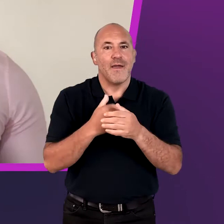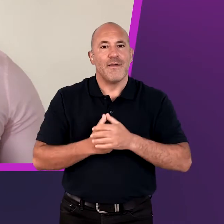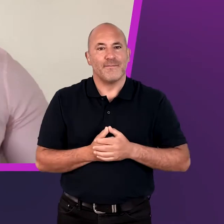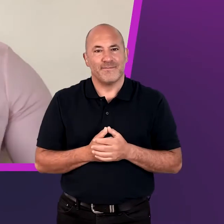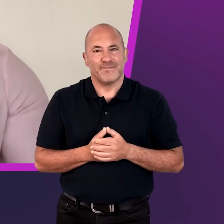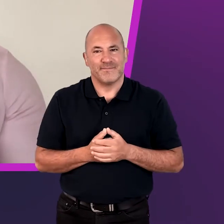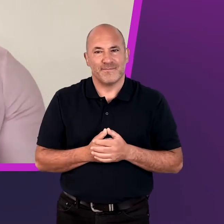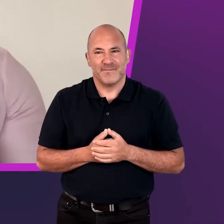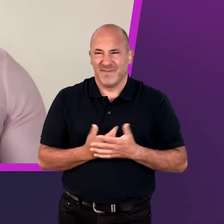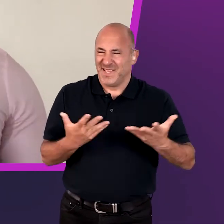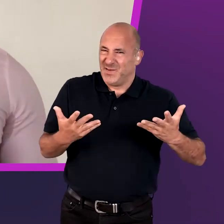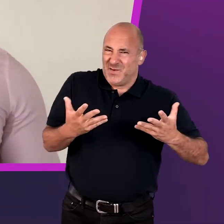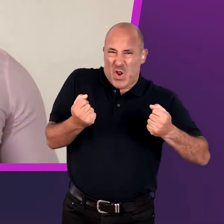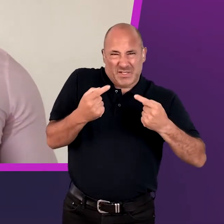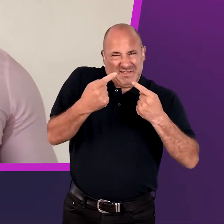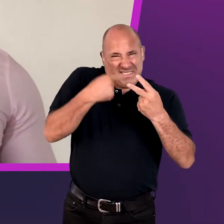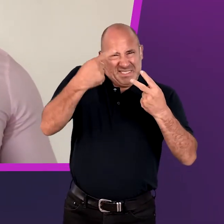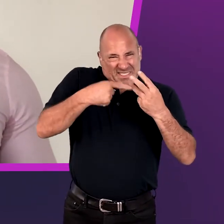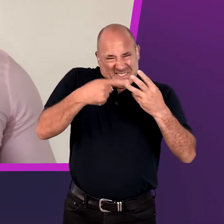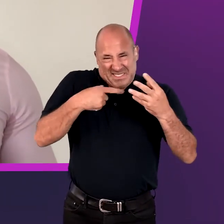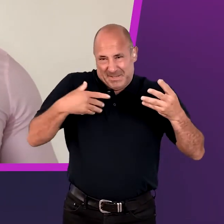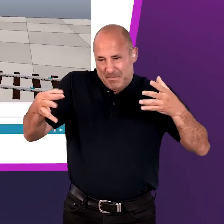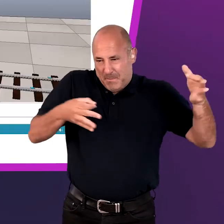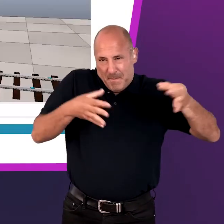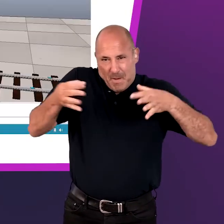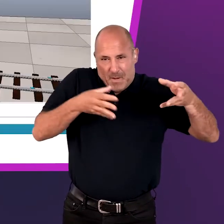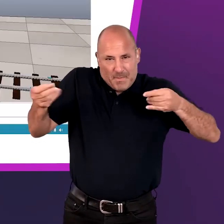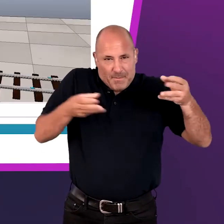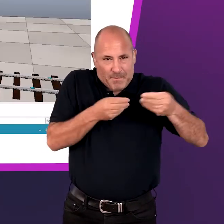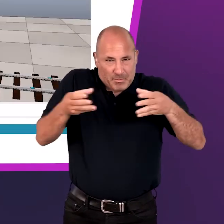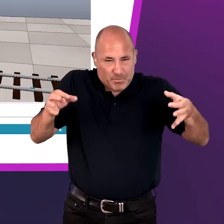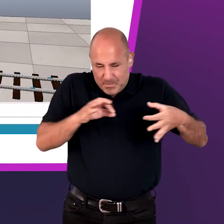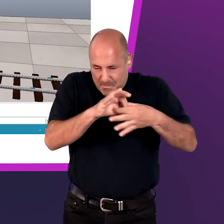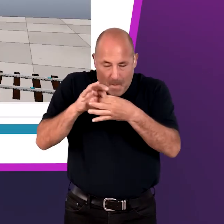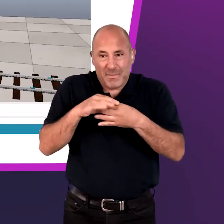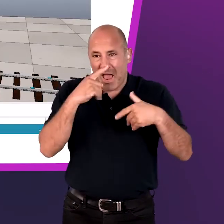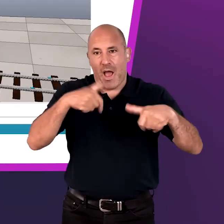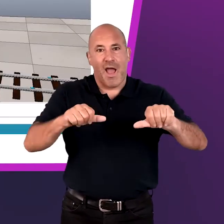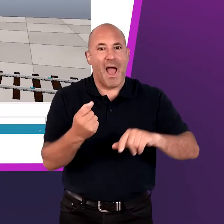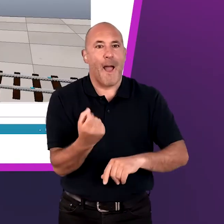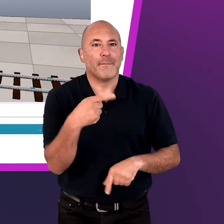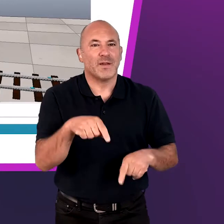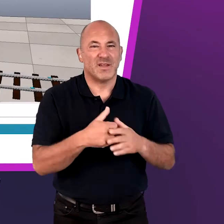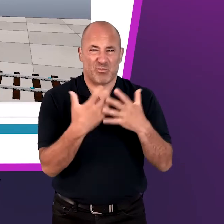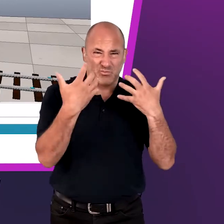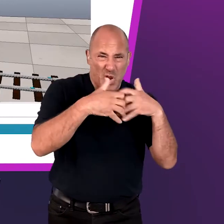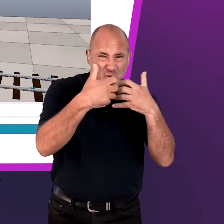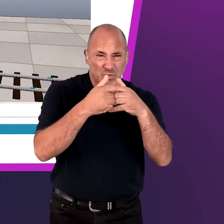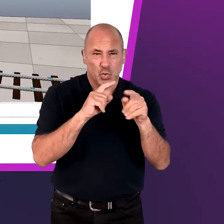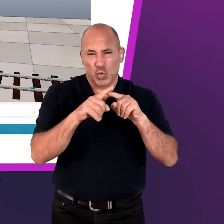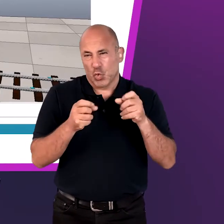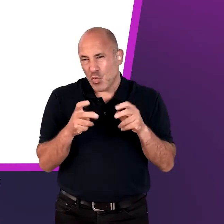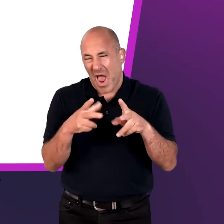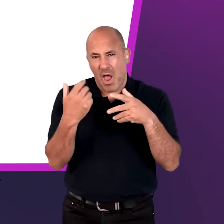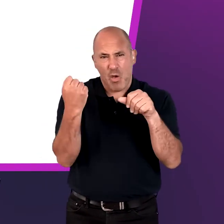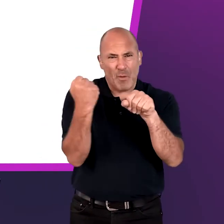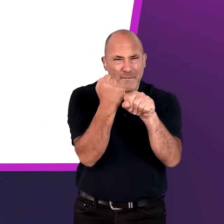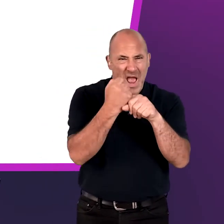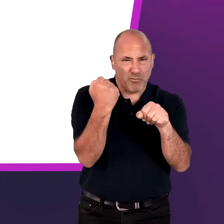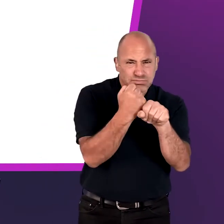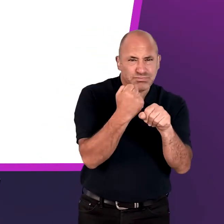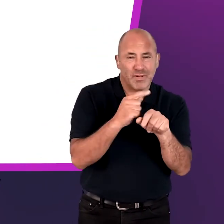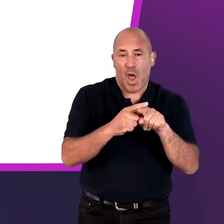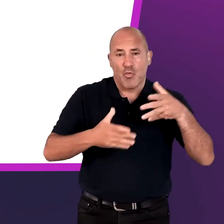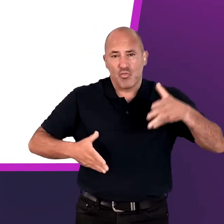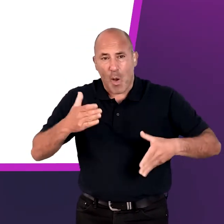find the problems and fix them. There are lots of parts that need to come together to make this happen, lots of technologies and new